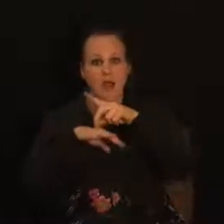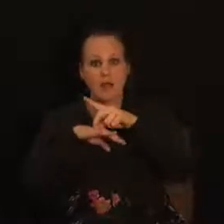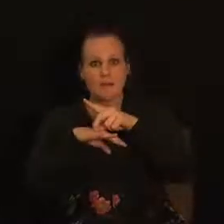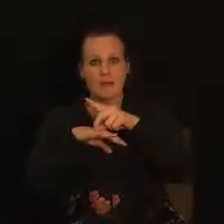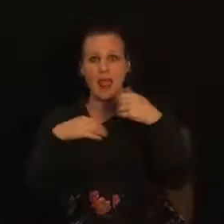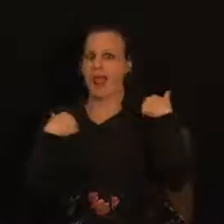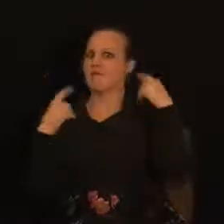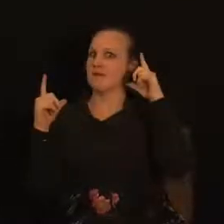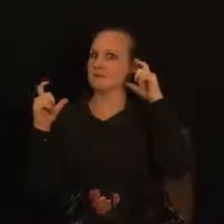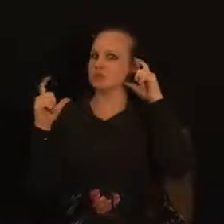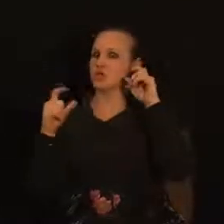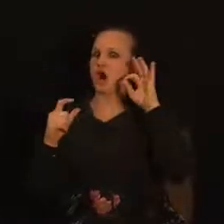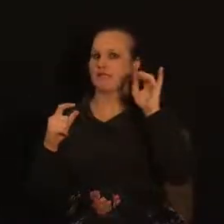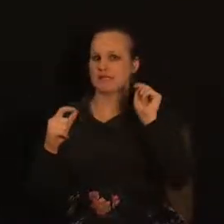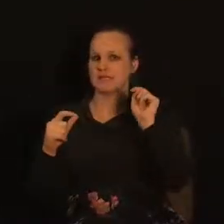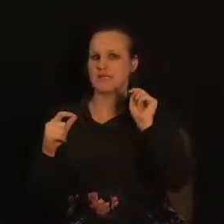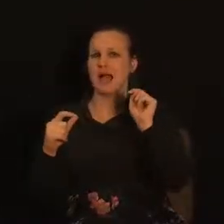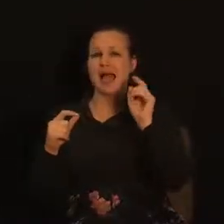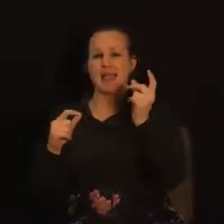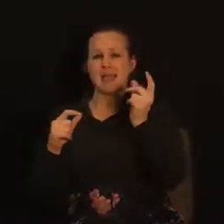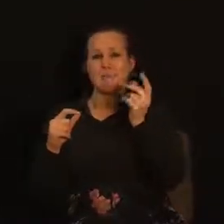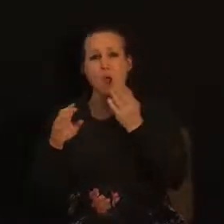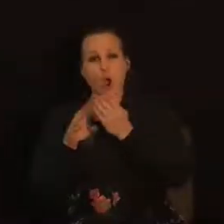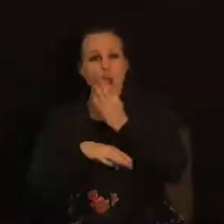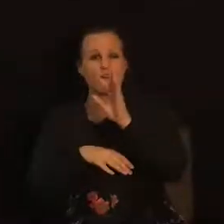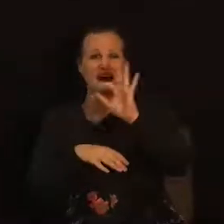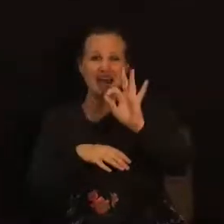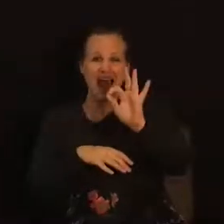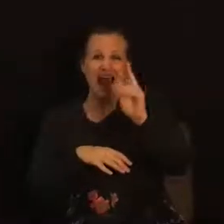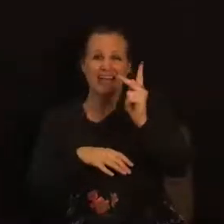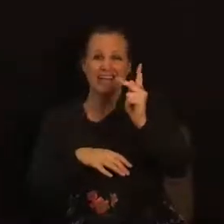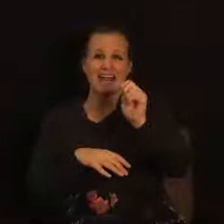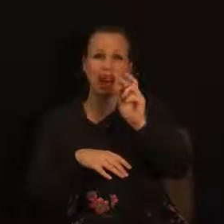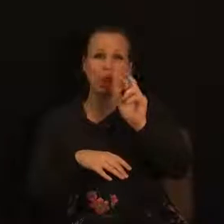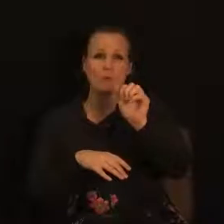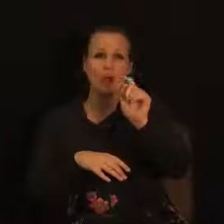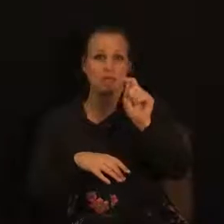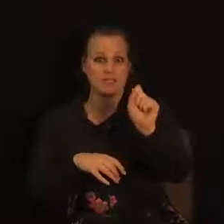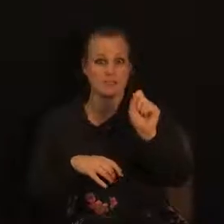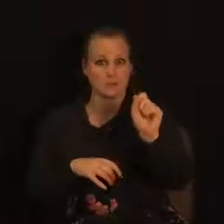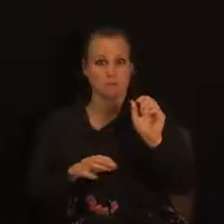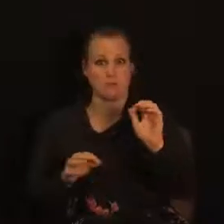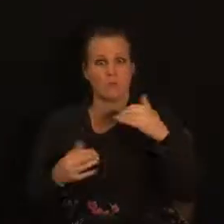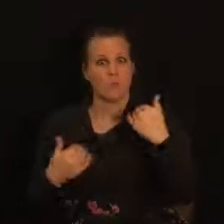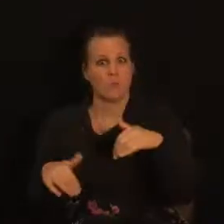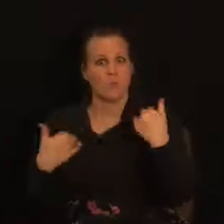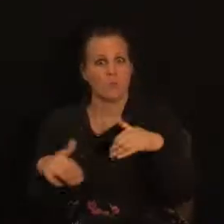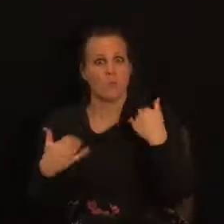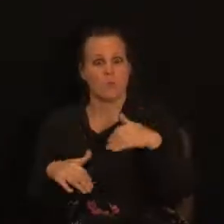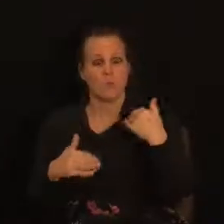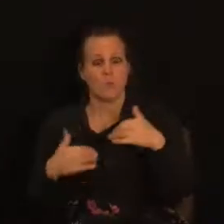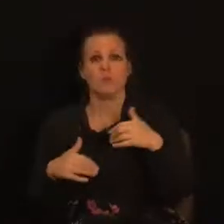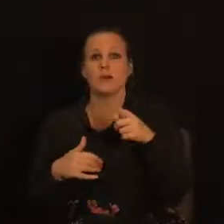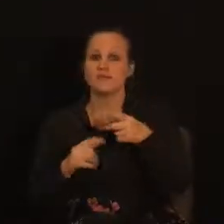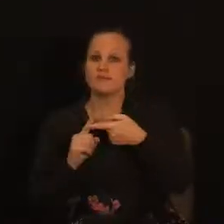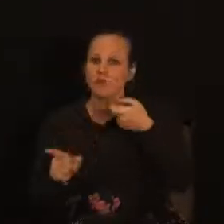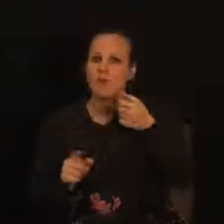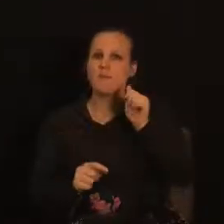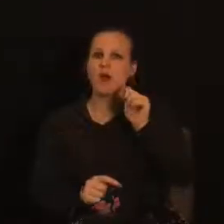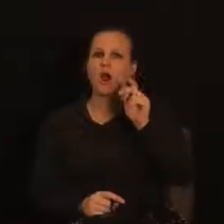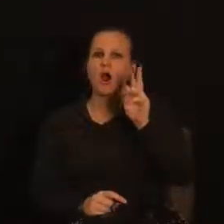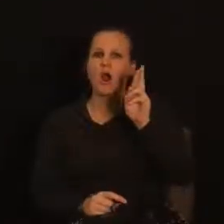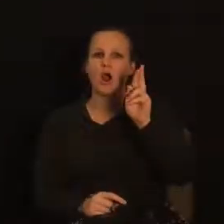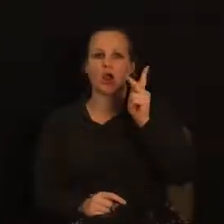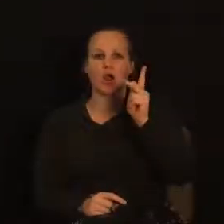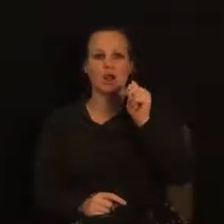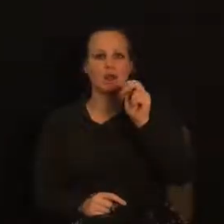have a picture of it, that's a little over 9 carats. Right? Not bad. He's from Arkansas. He's been going to the park